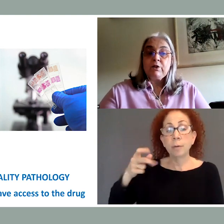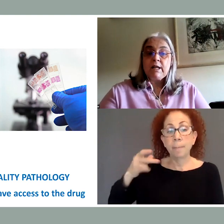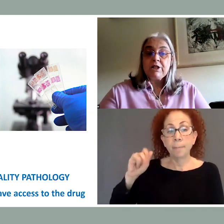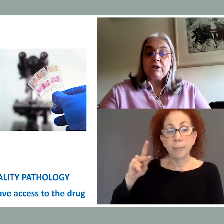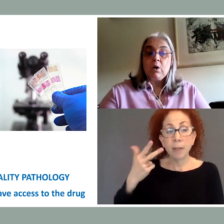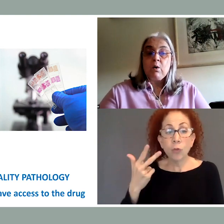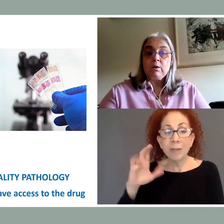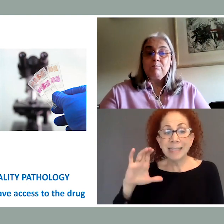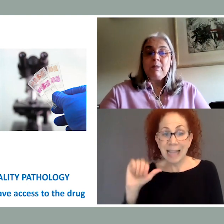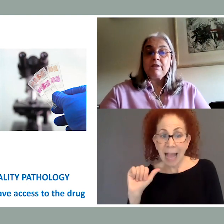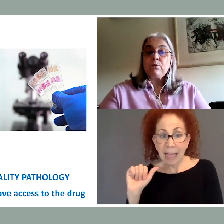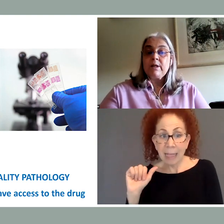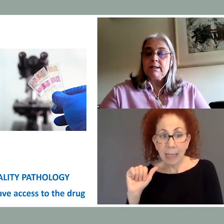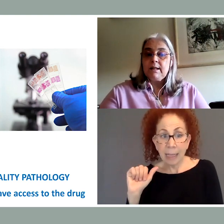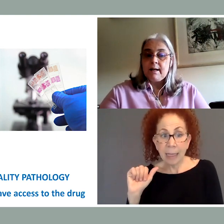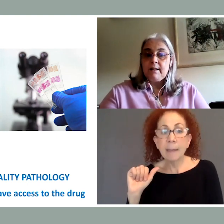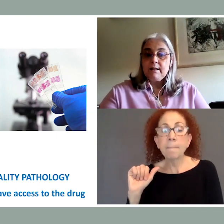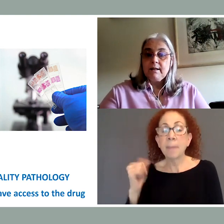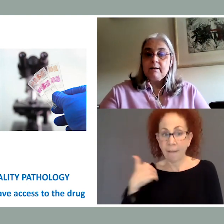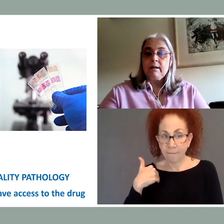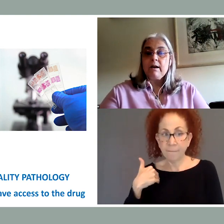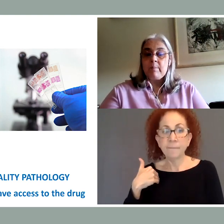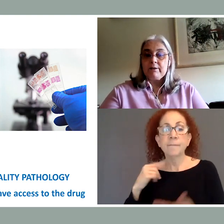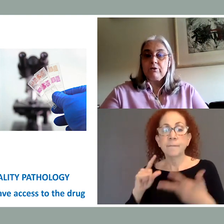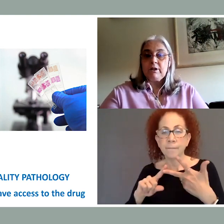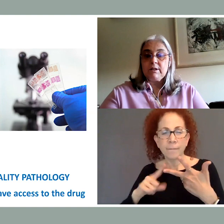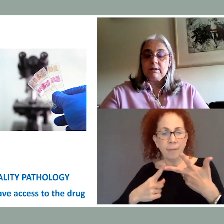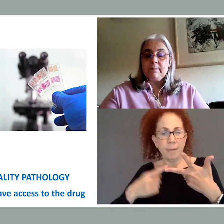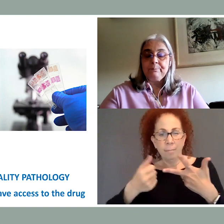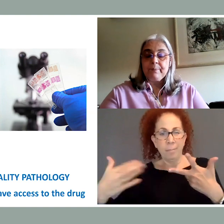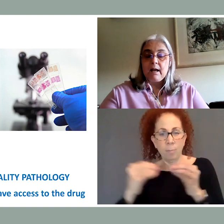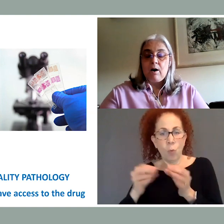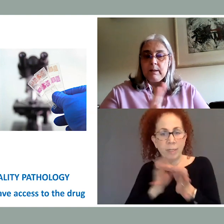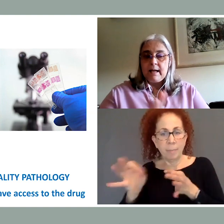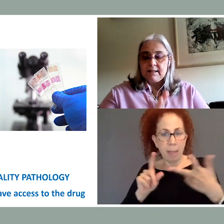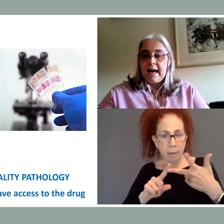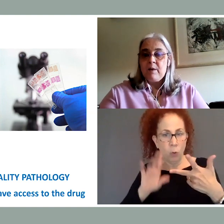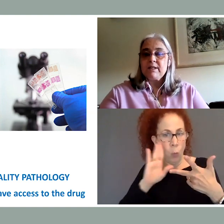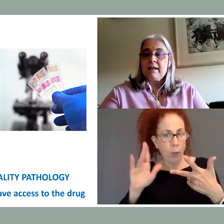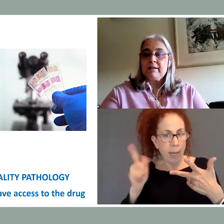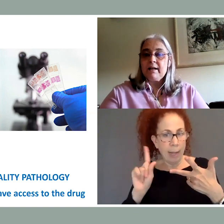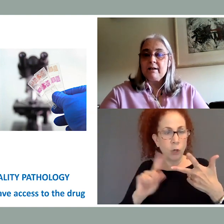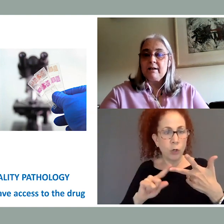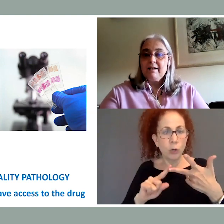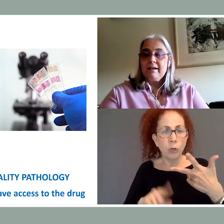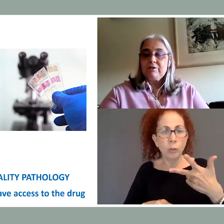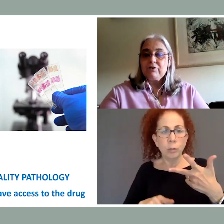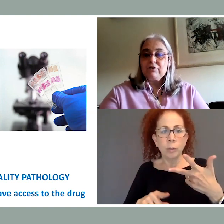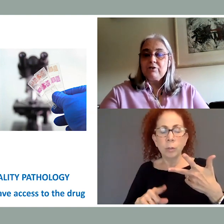another mutation called PIK3CA, and I'll come back to these complex names and